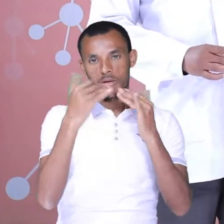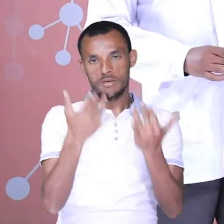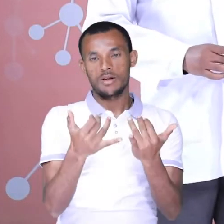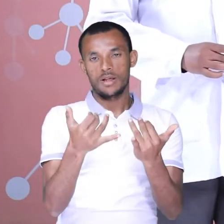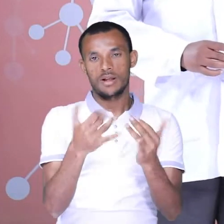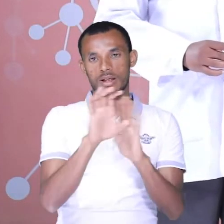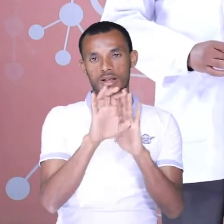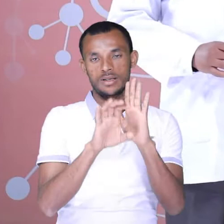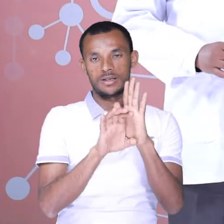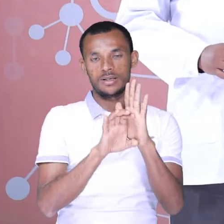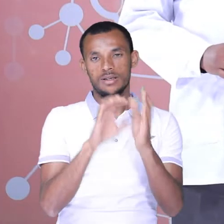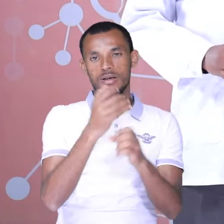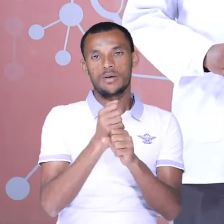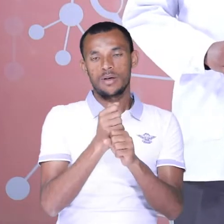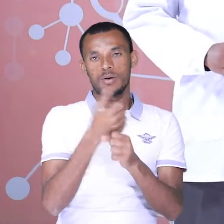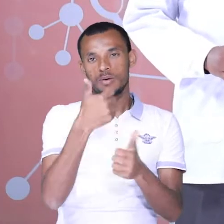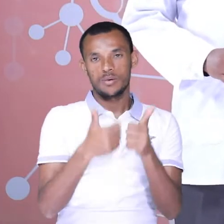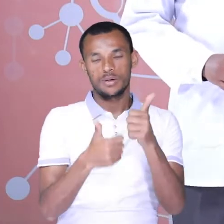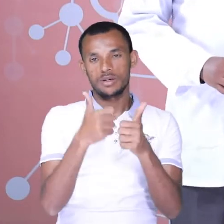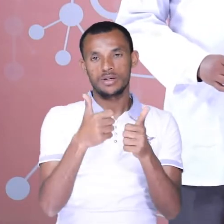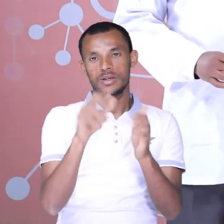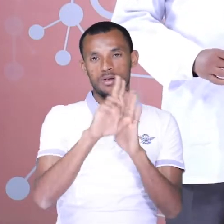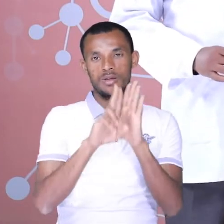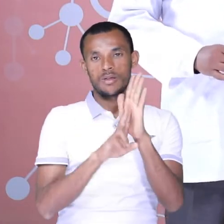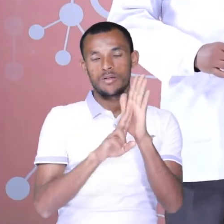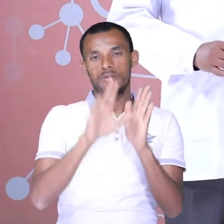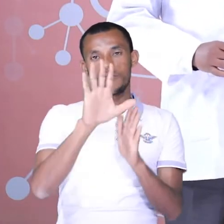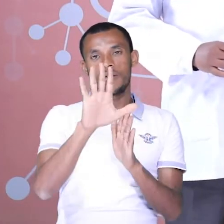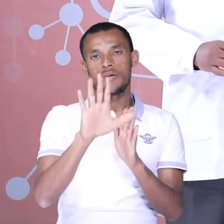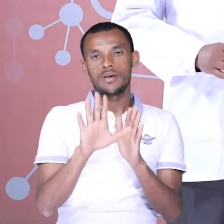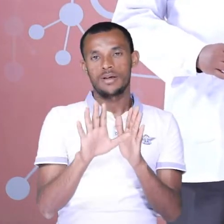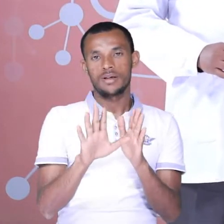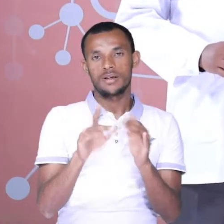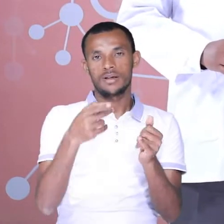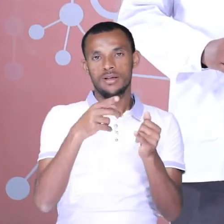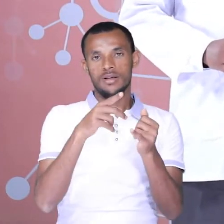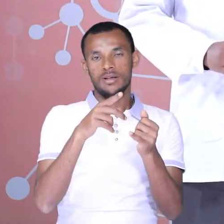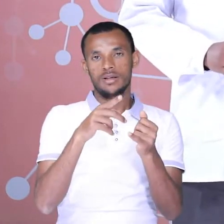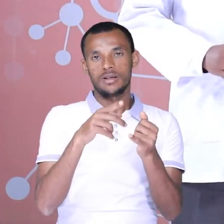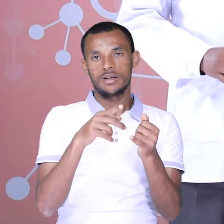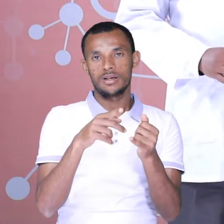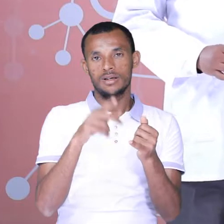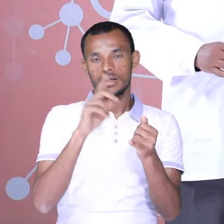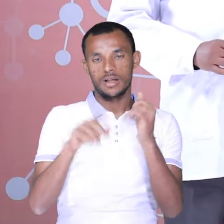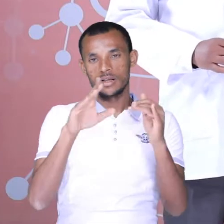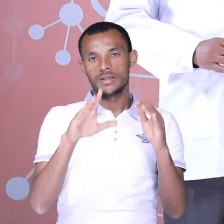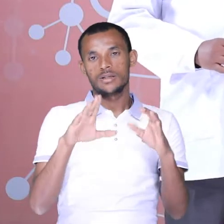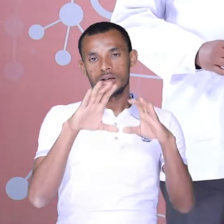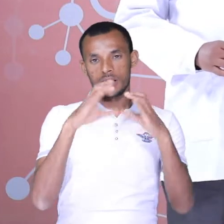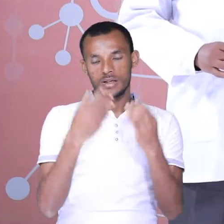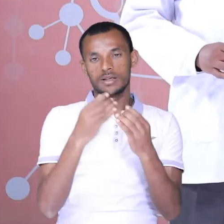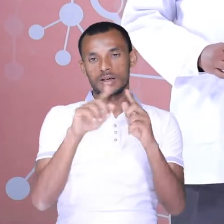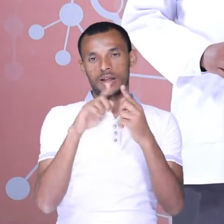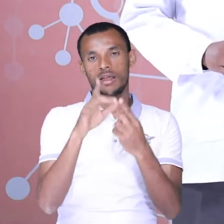lesson summary, which is Unit 5, the last portion of Grade